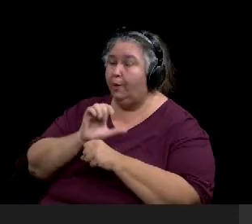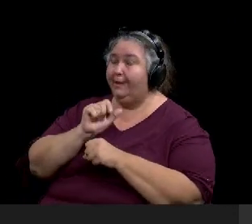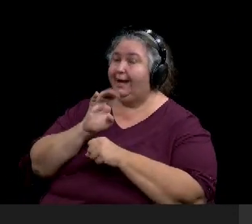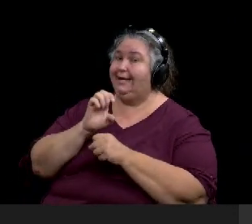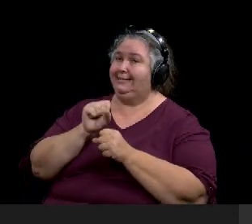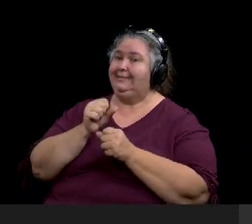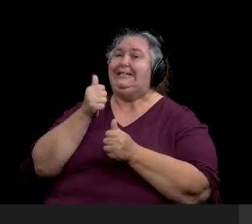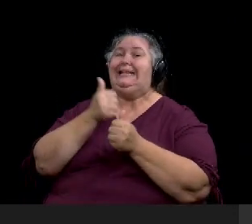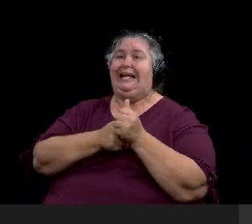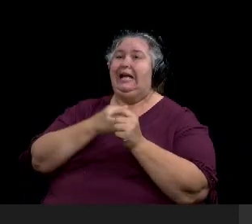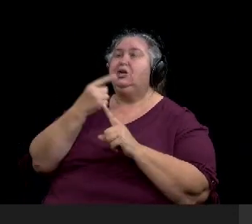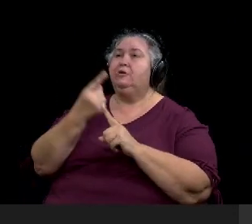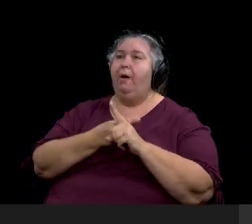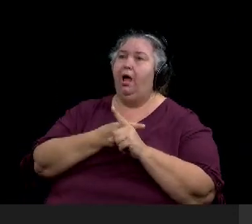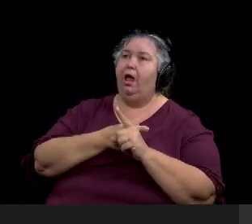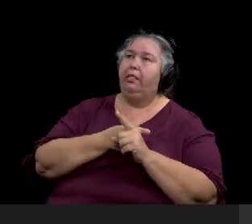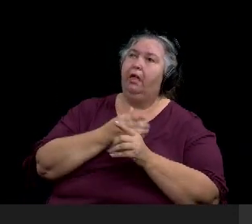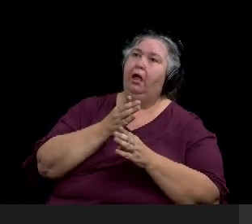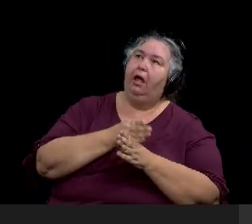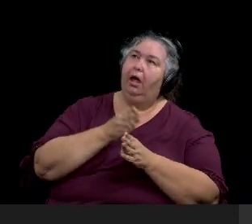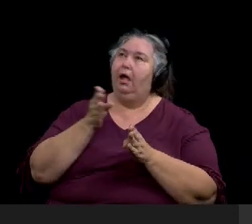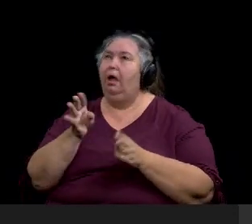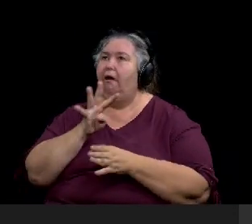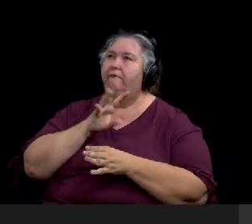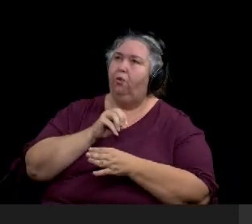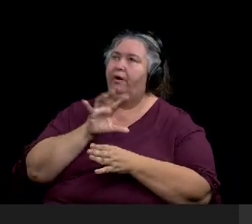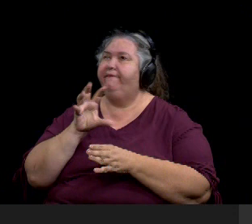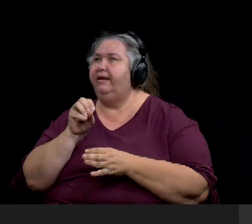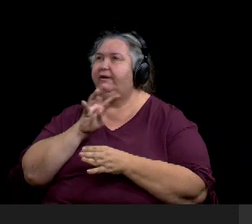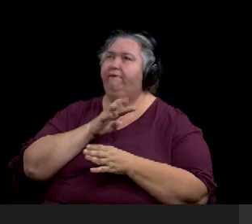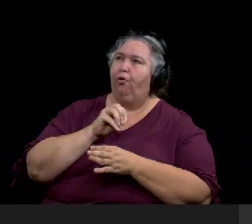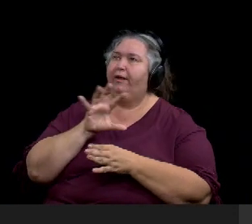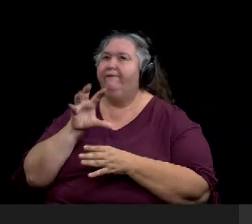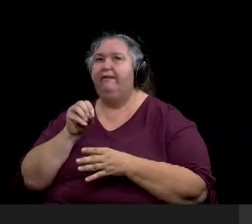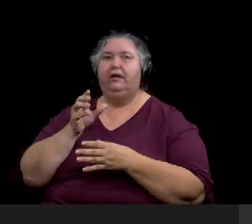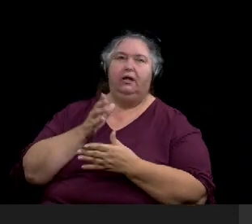month have been bouncing around between 40 and 50 for the last 3 weeks.